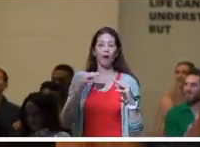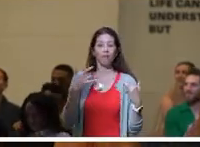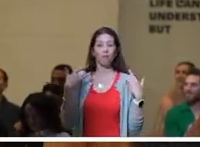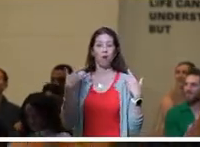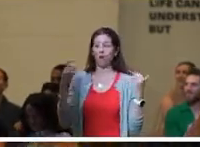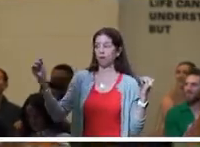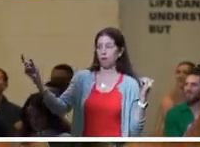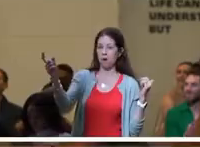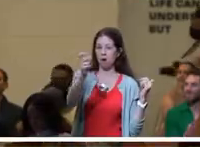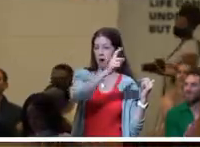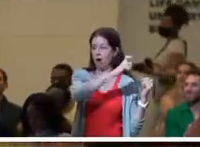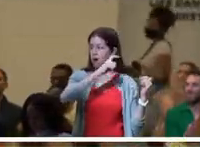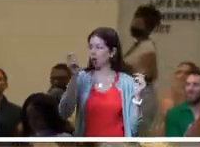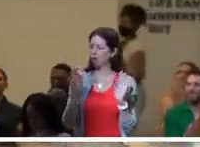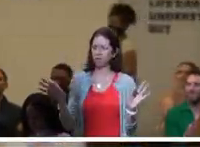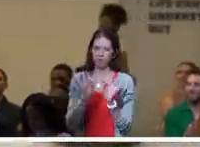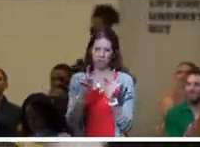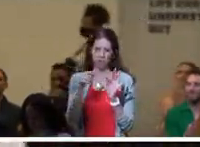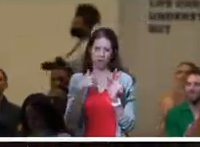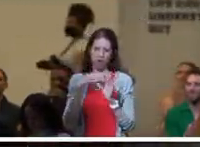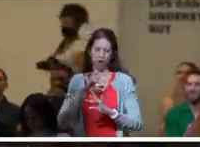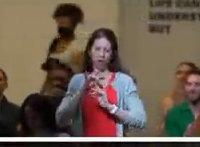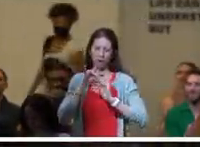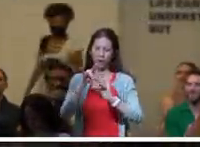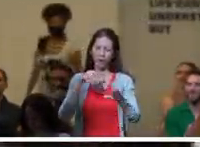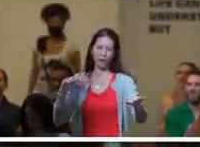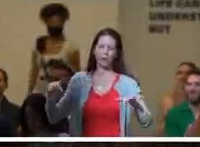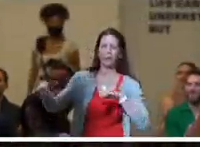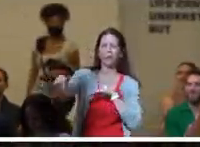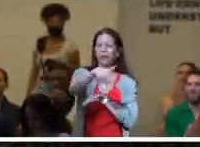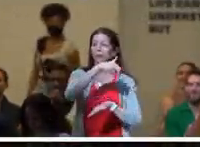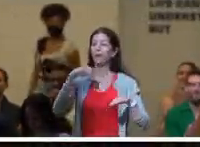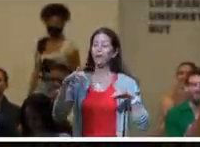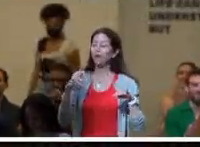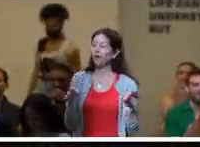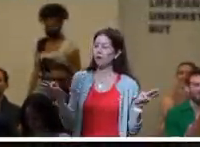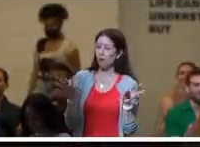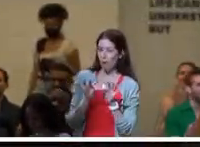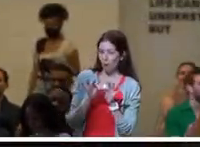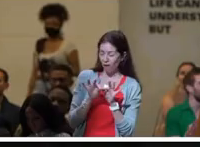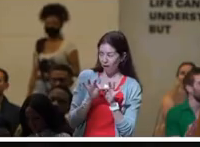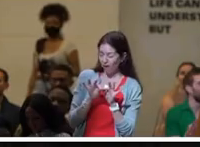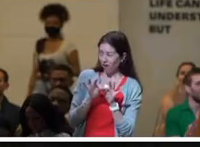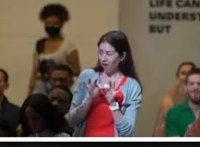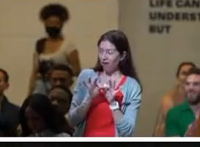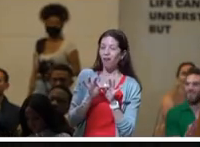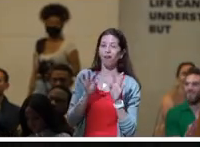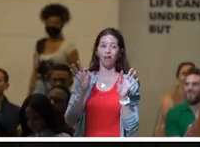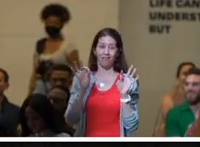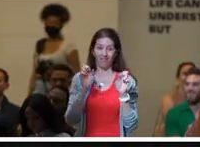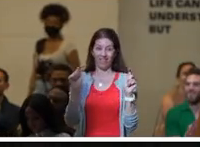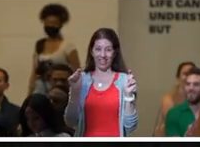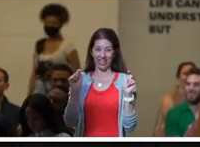have a nice, smooth runway for them to walk down on. So please make sure we're not having our legs and feet too